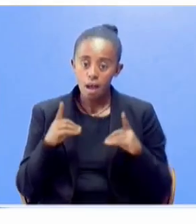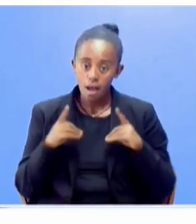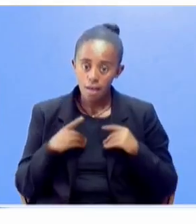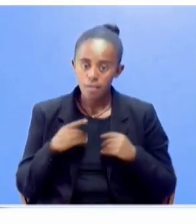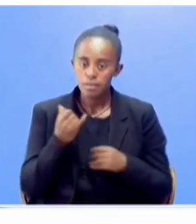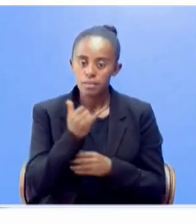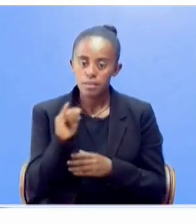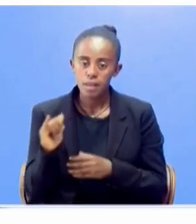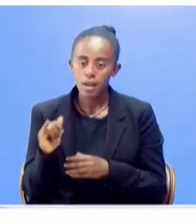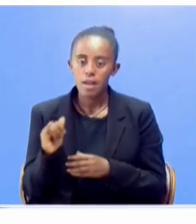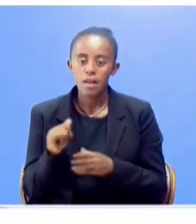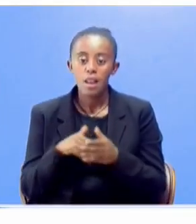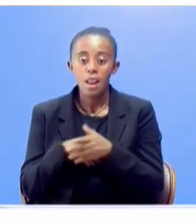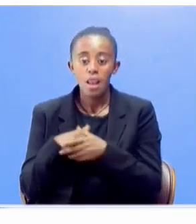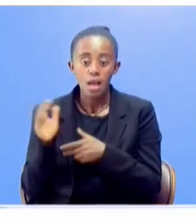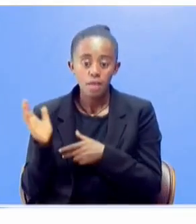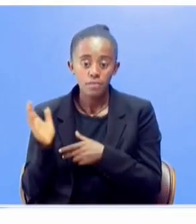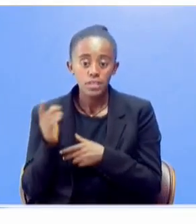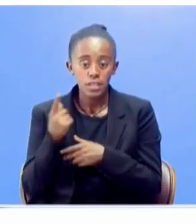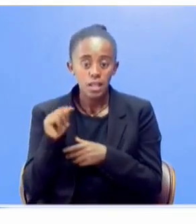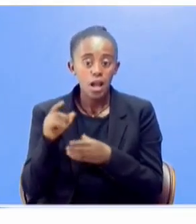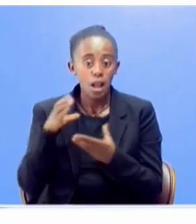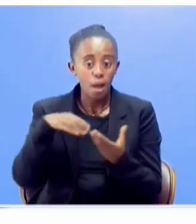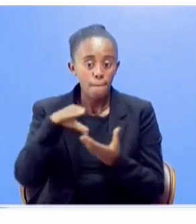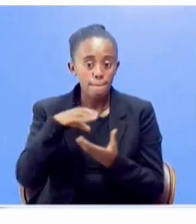left the club?